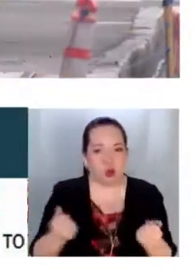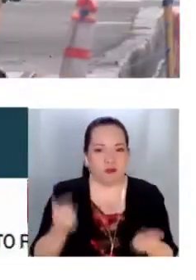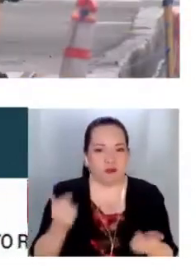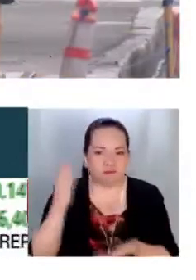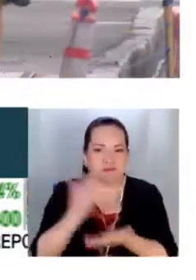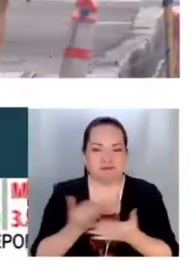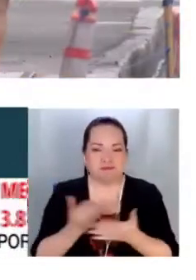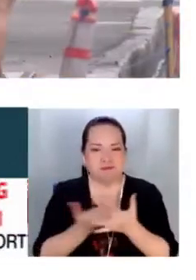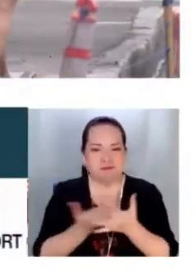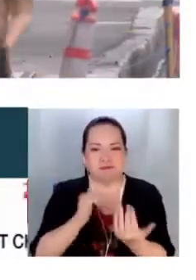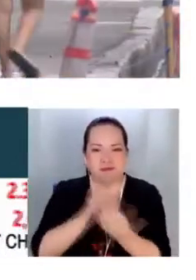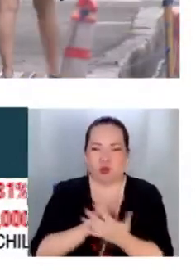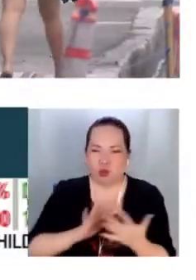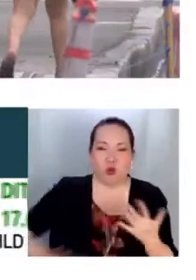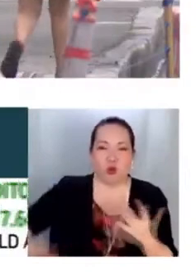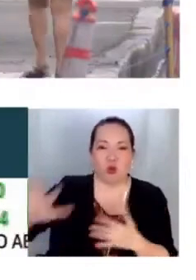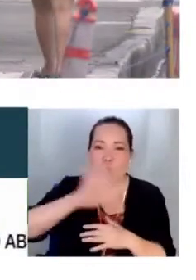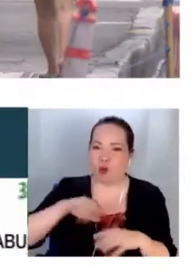Mm-hmm.